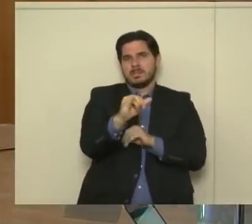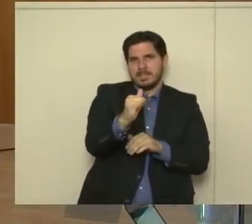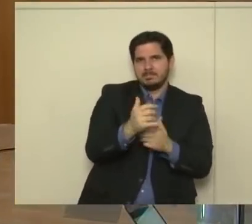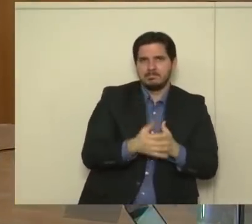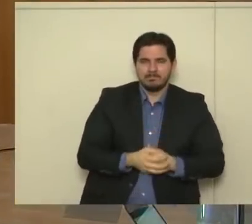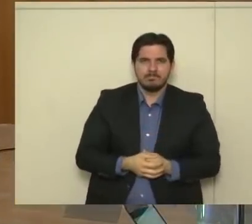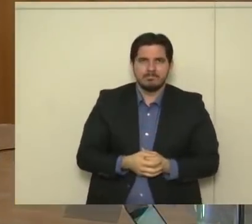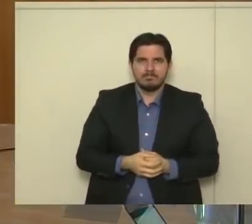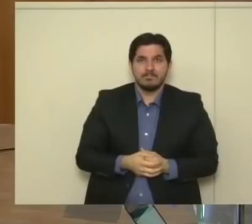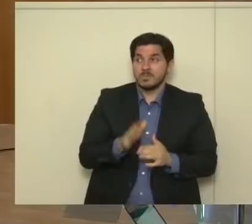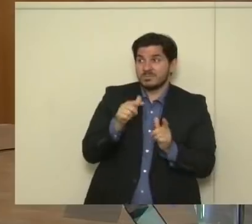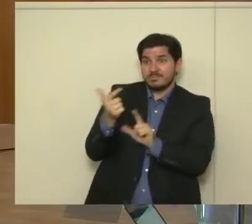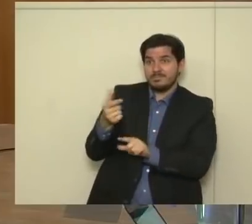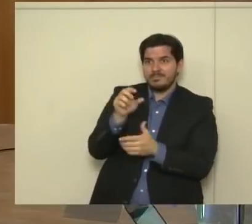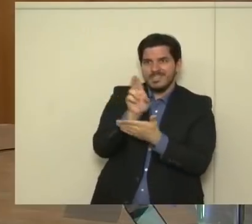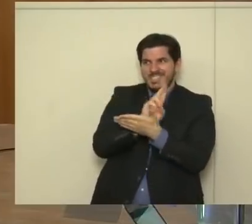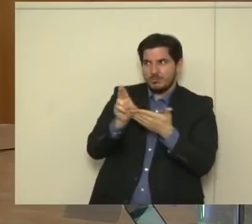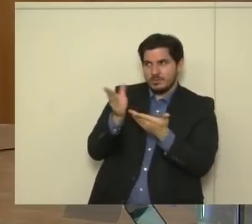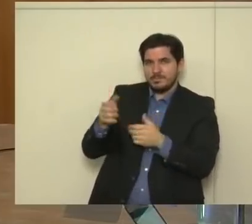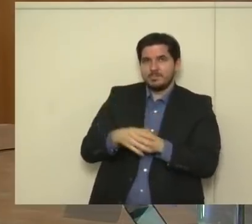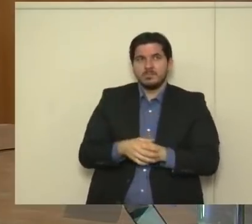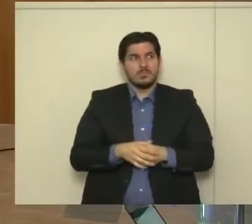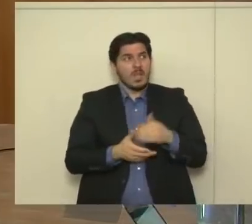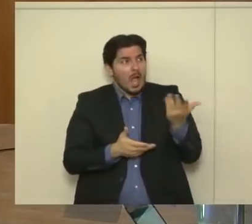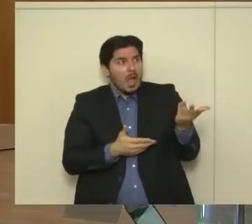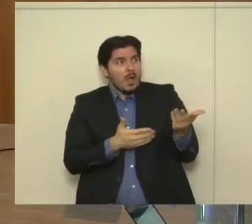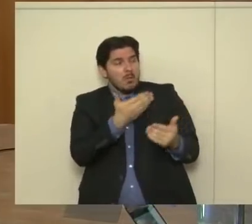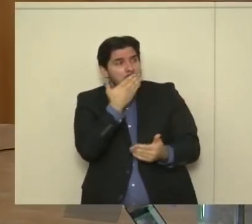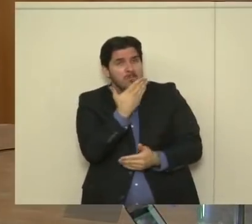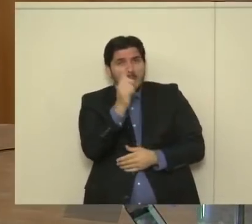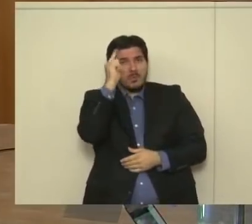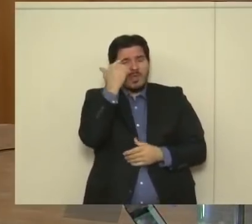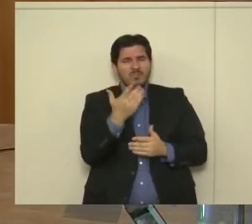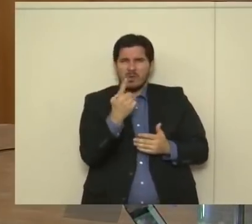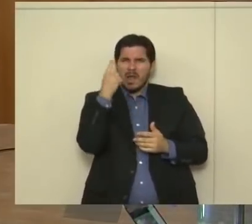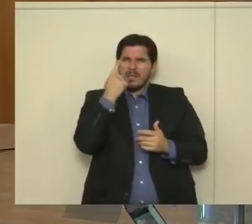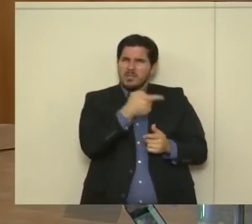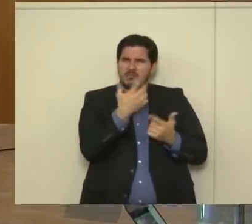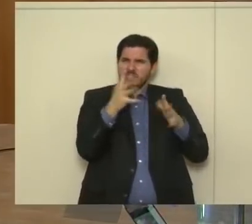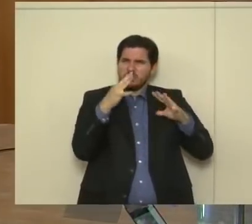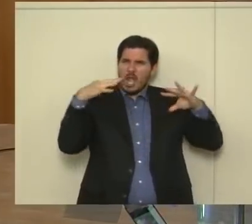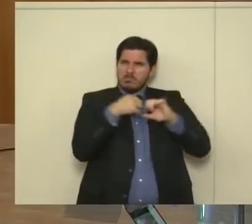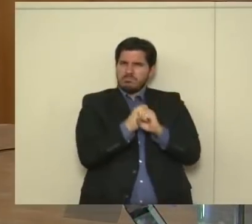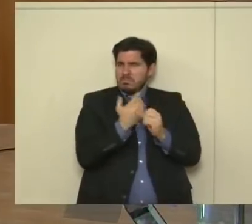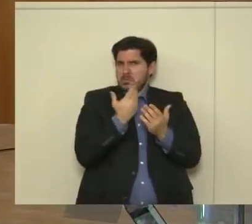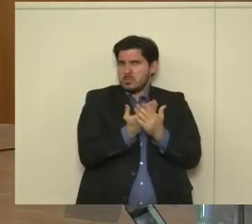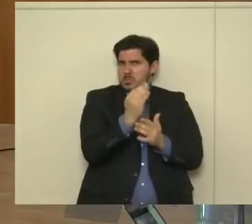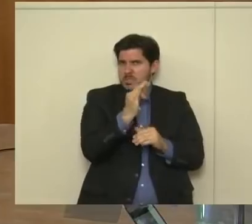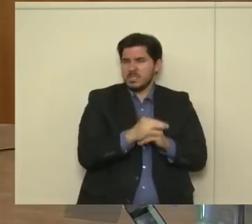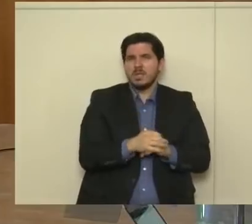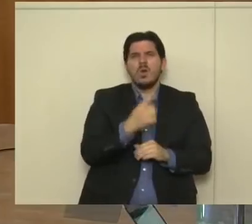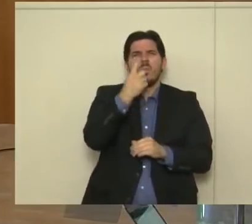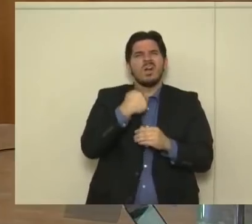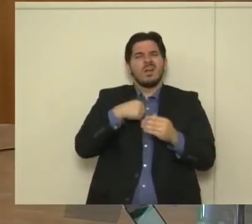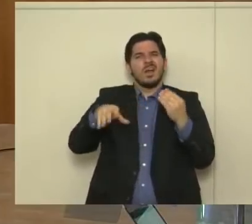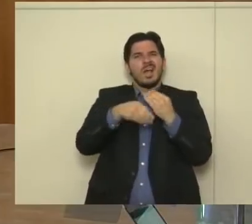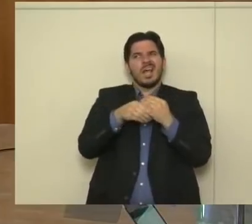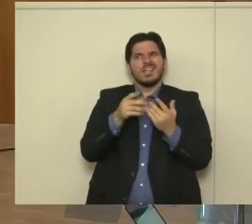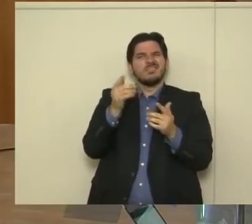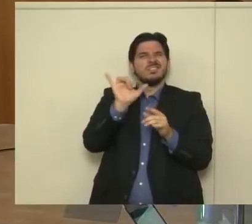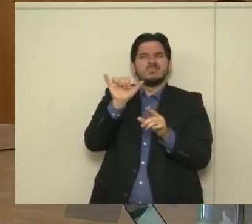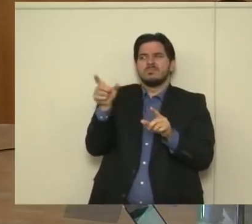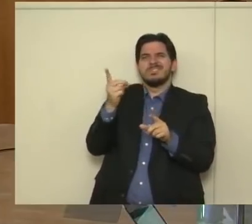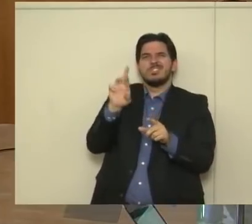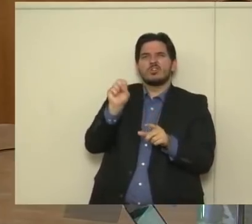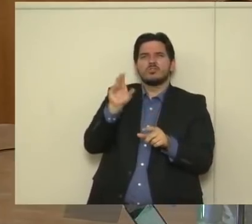think you summed it up quite well. One thing I would add, and Dr. Grace mentioned this a little bit earlier in the press conference, was